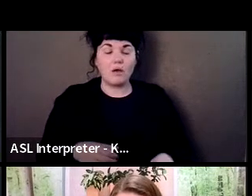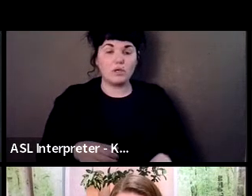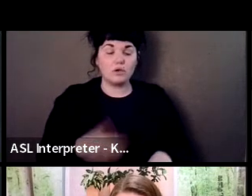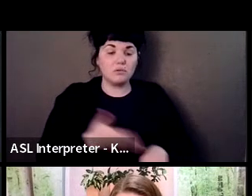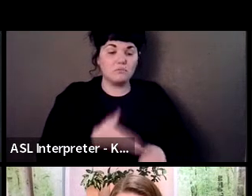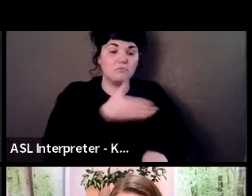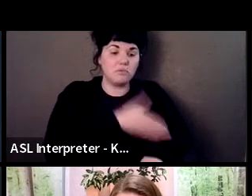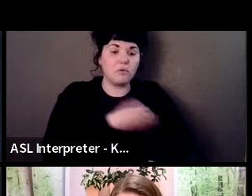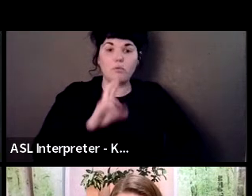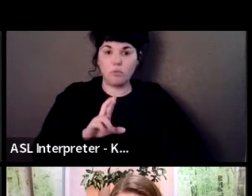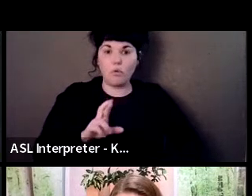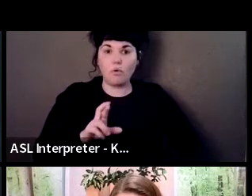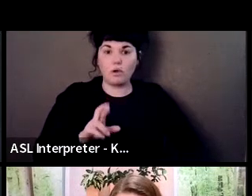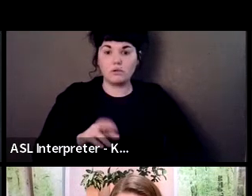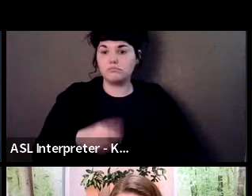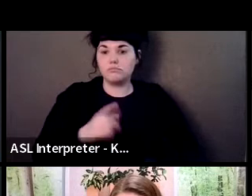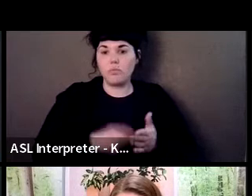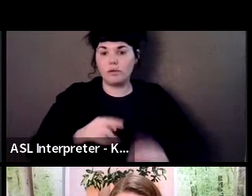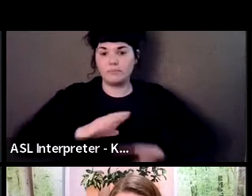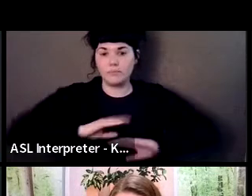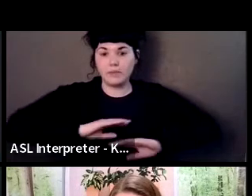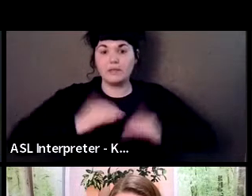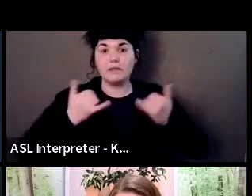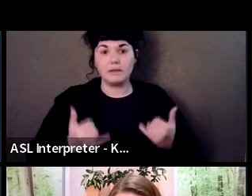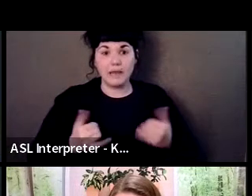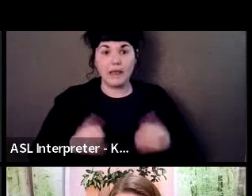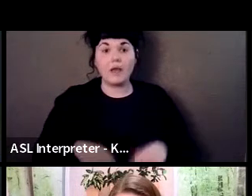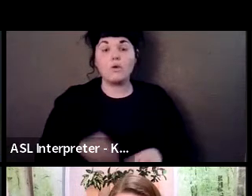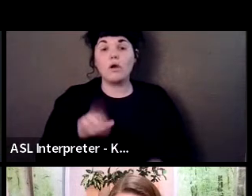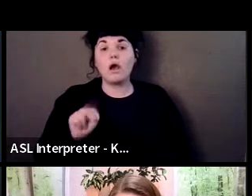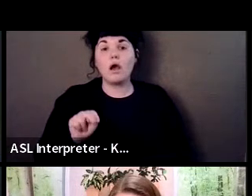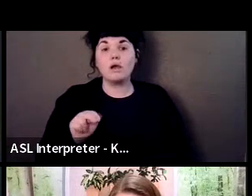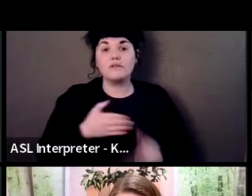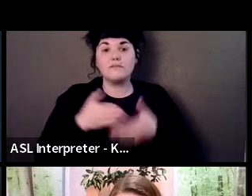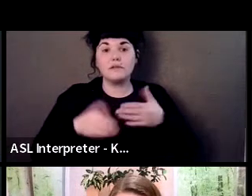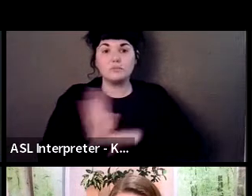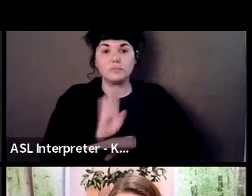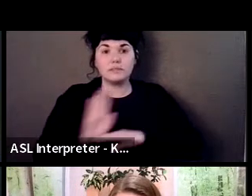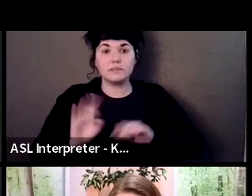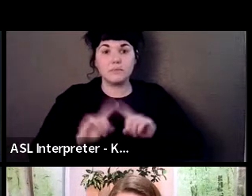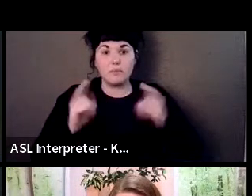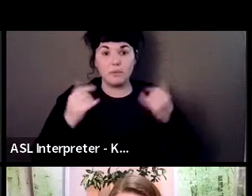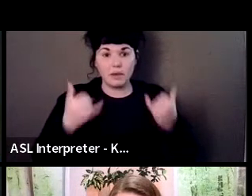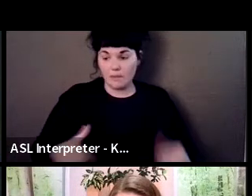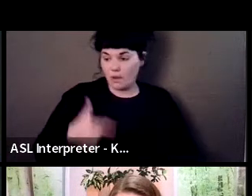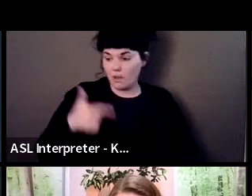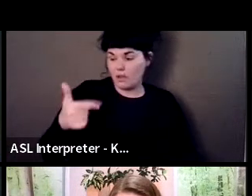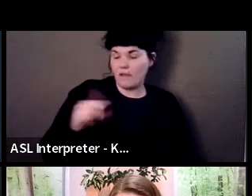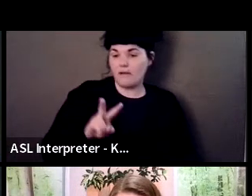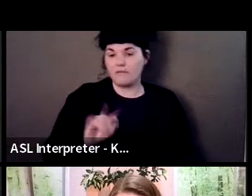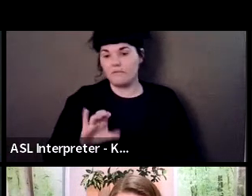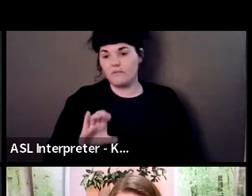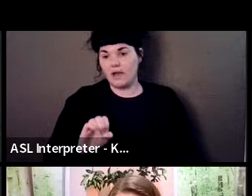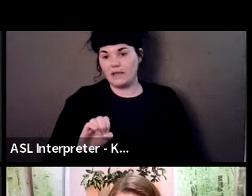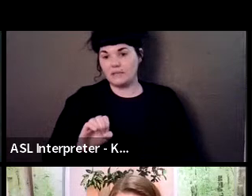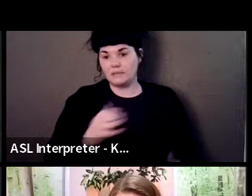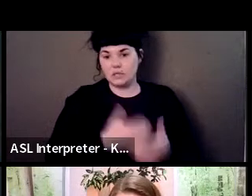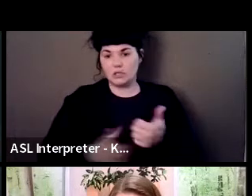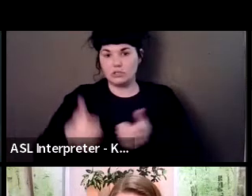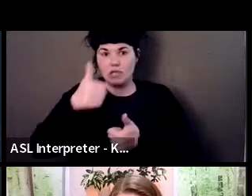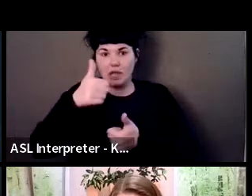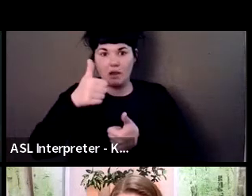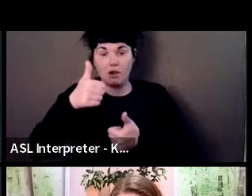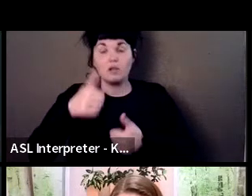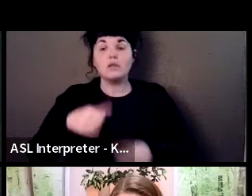We will move on to next to unfinished business, but I would like to hand it over to my vice chair, Commissioner Witches, to facilitate the rest of the